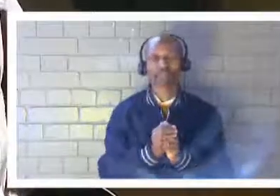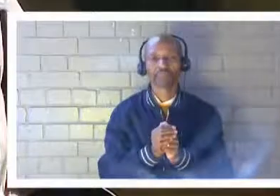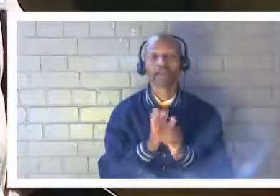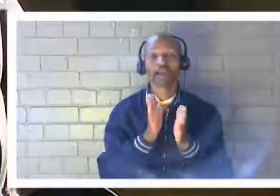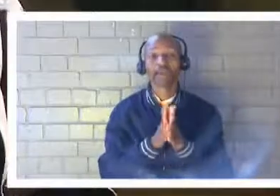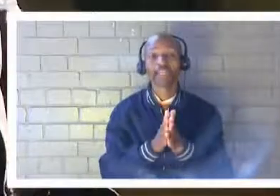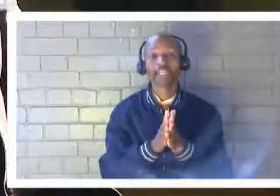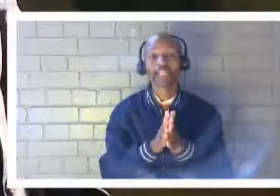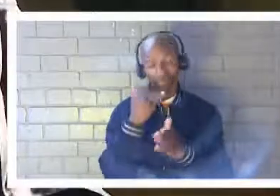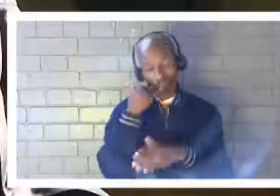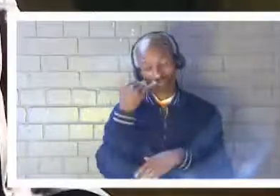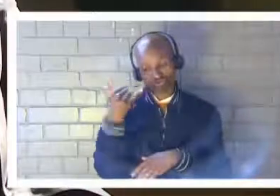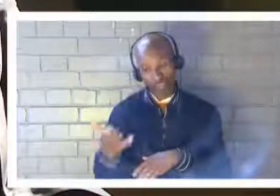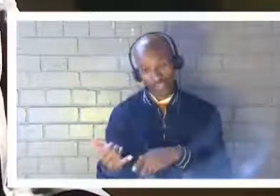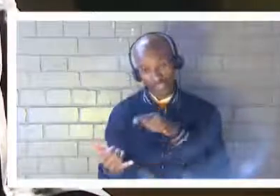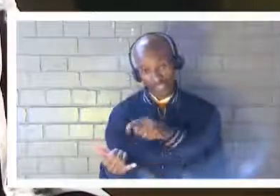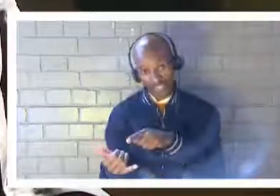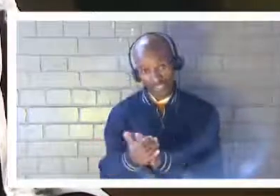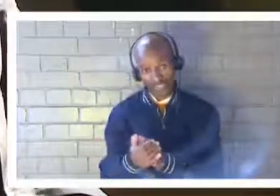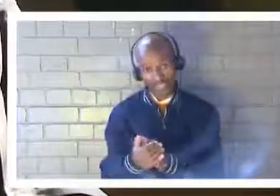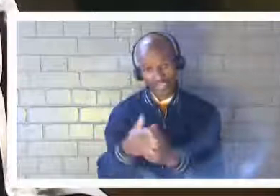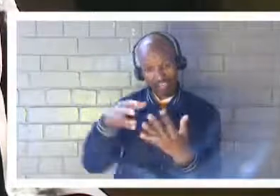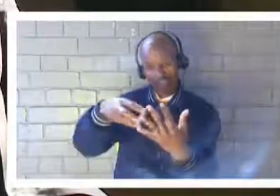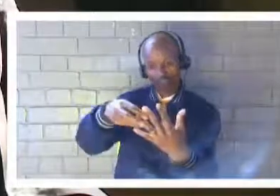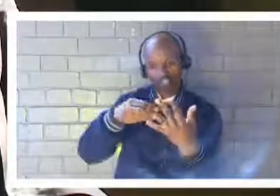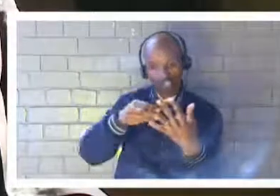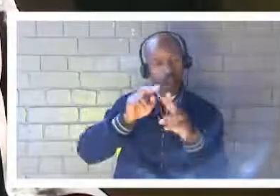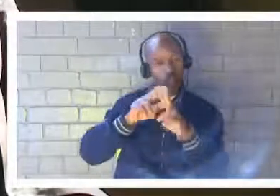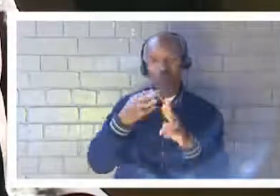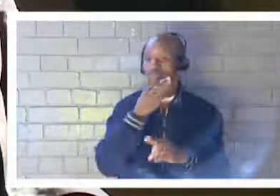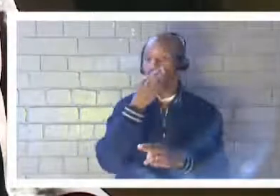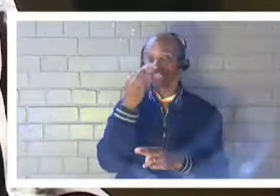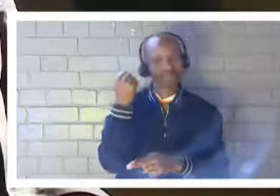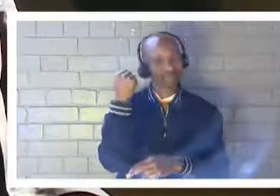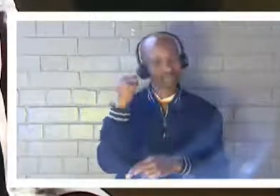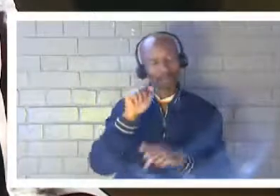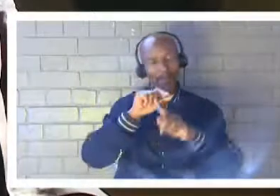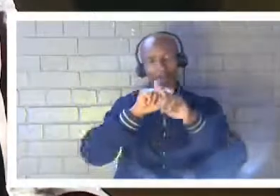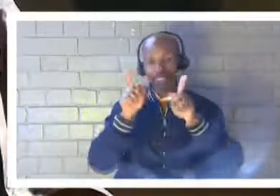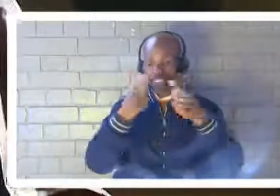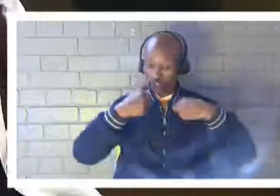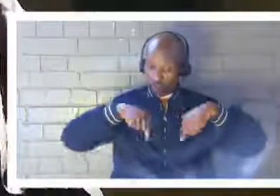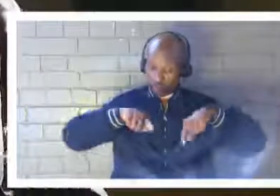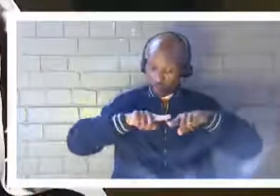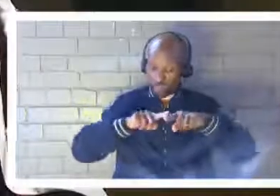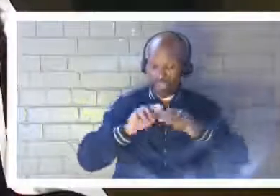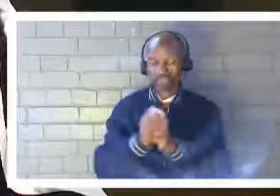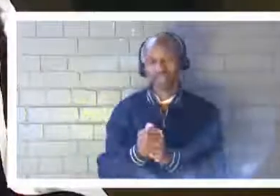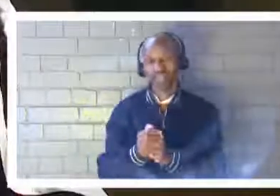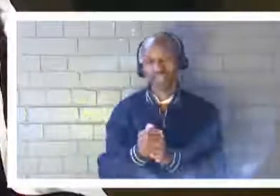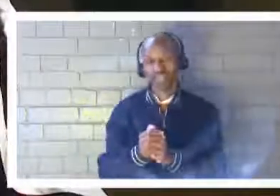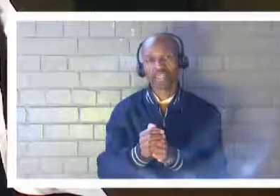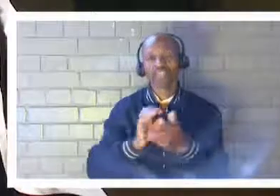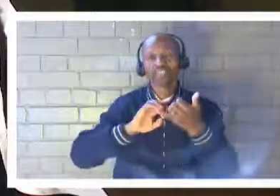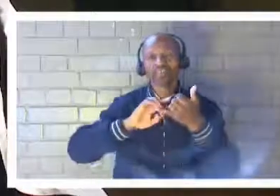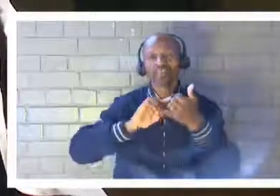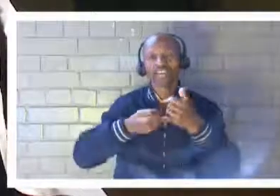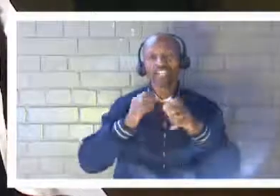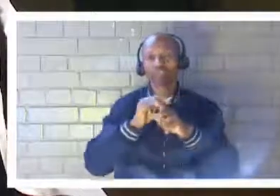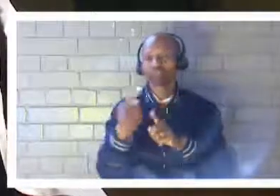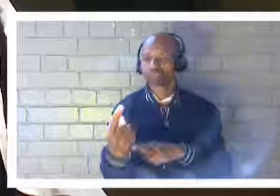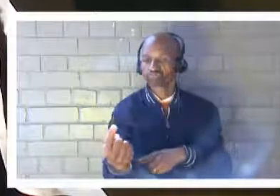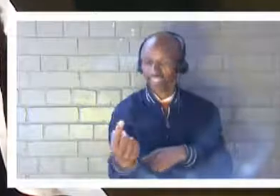And I'll check that invitation, it was not mentioning them, but we're dragged to